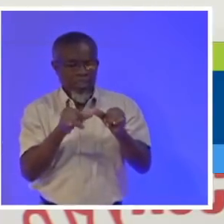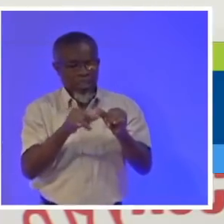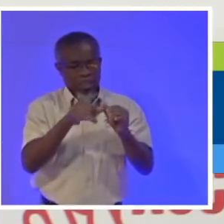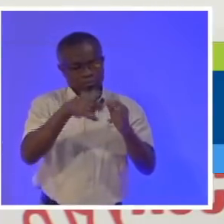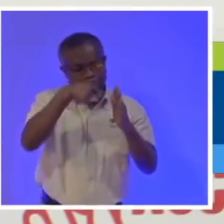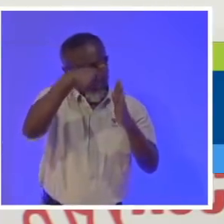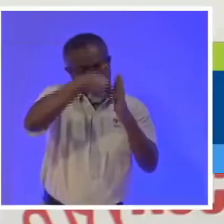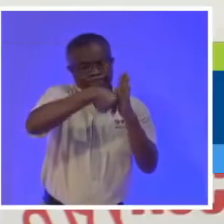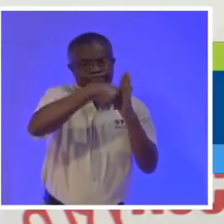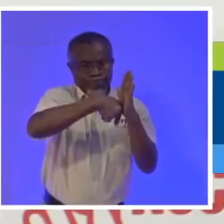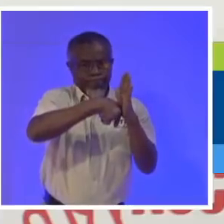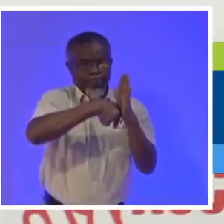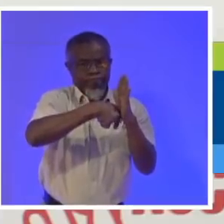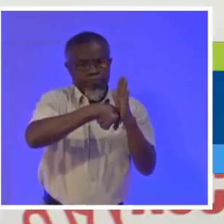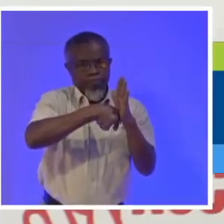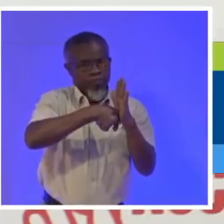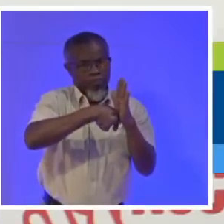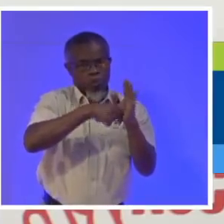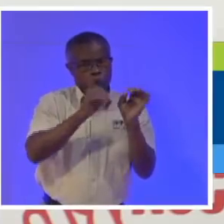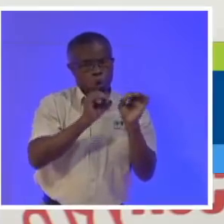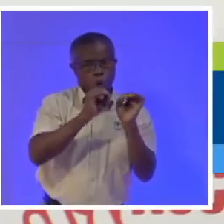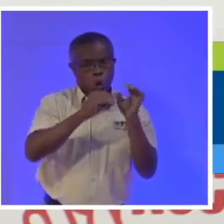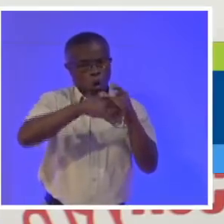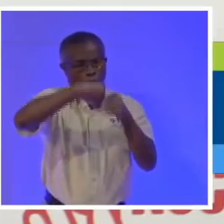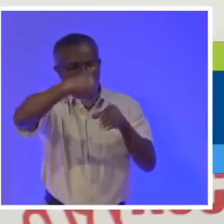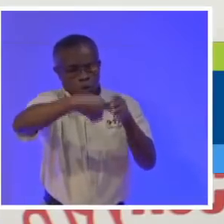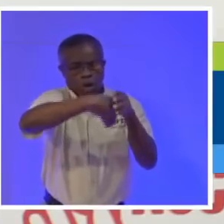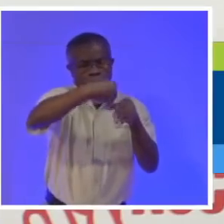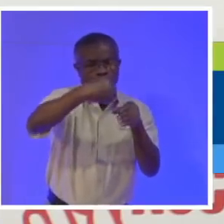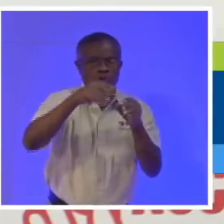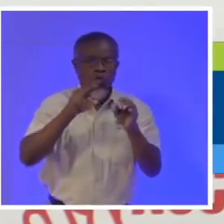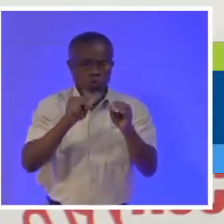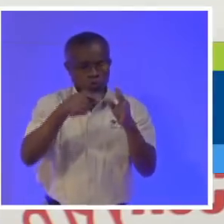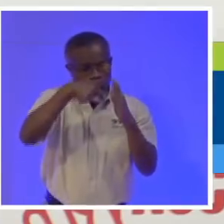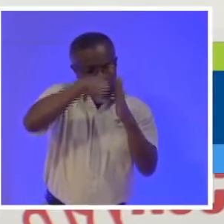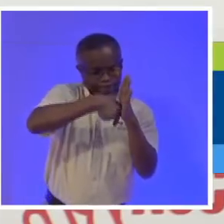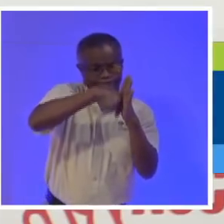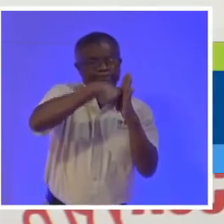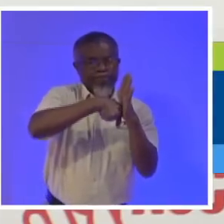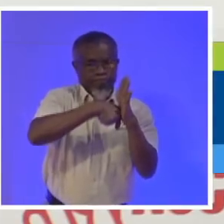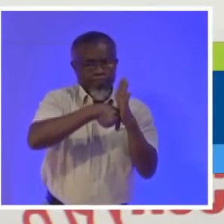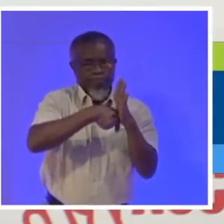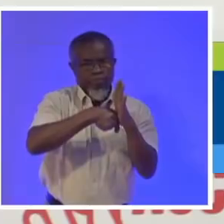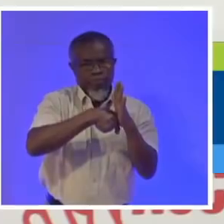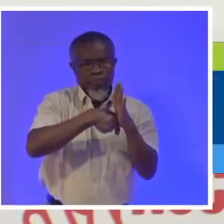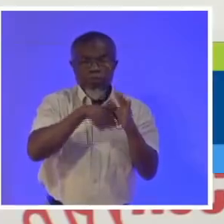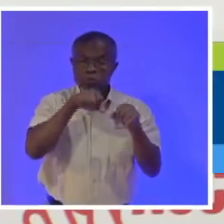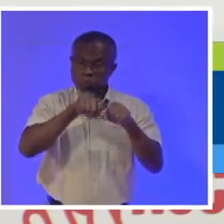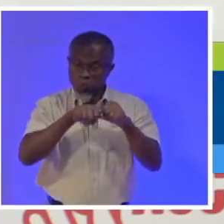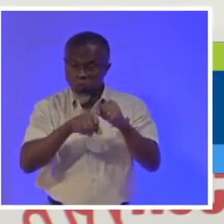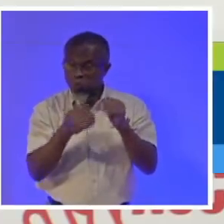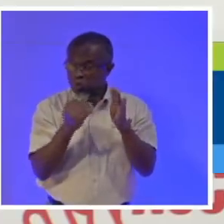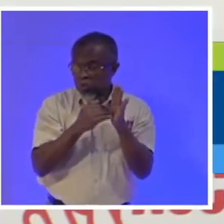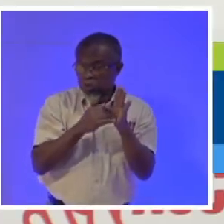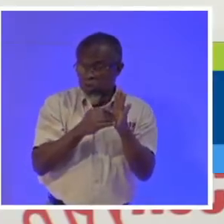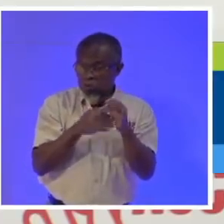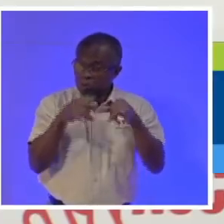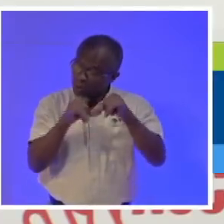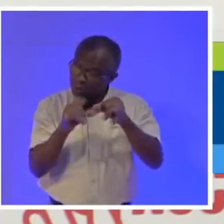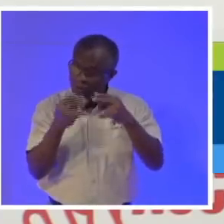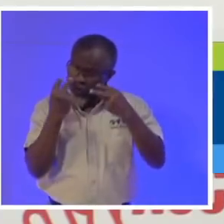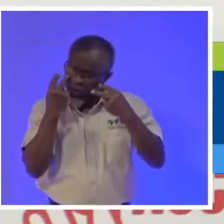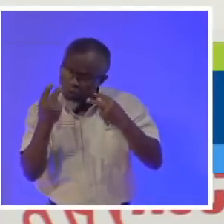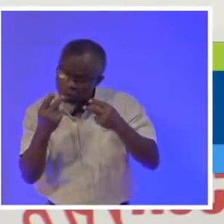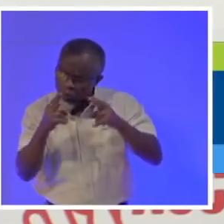asked to remain out of circulation pending that potential development. So again, as we look at the data, if there's